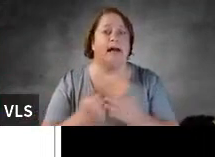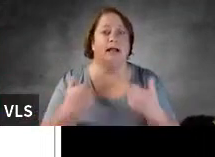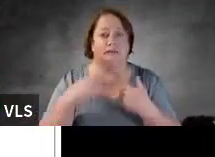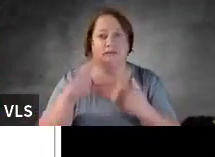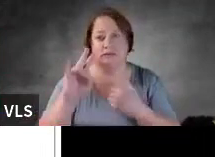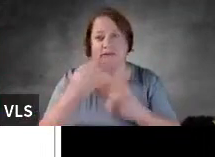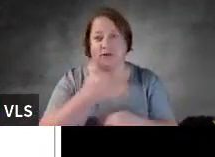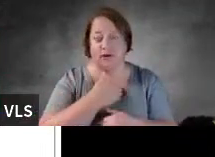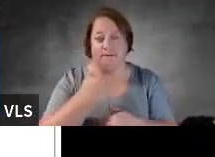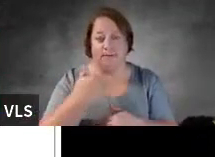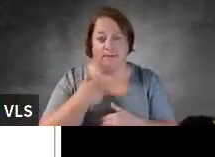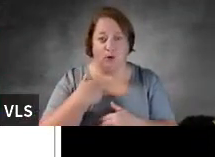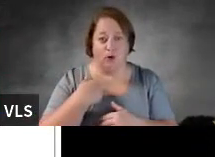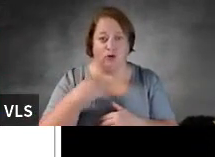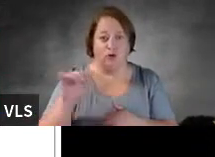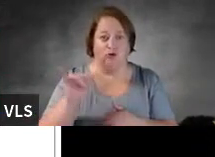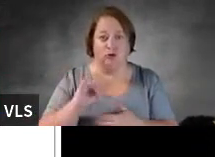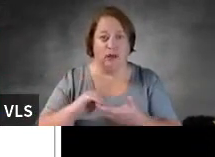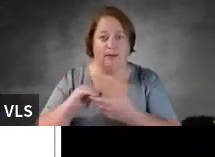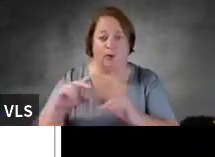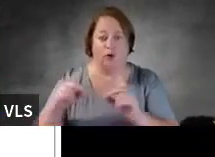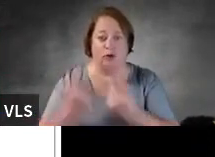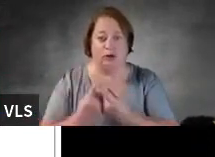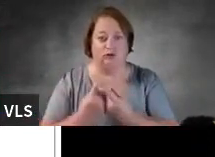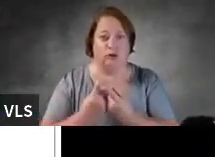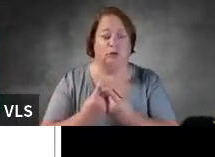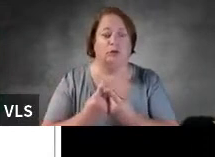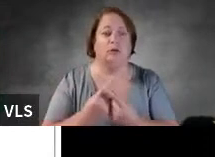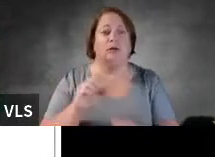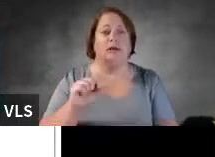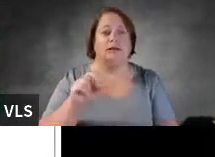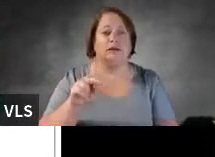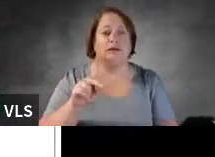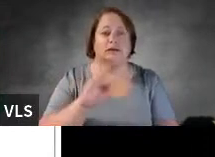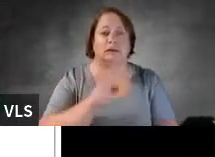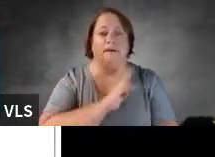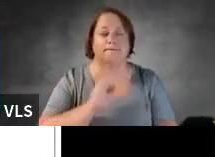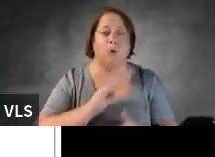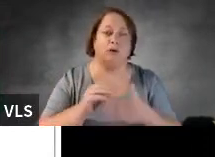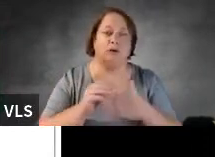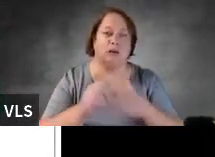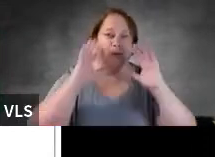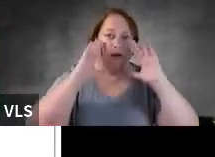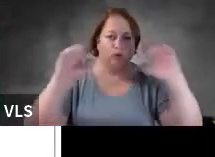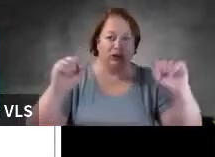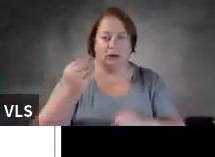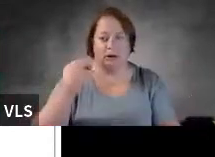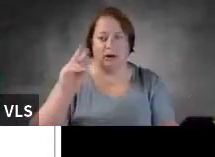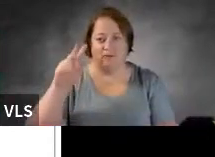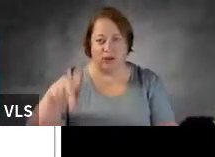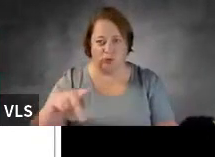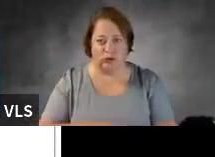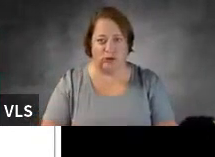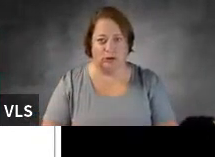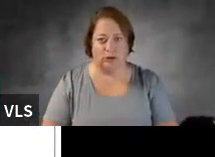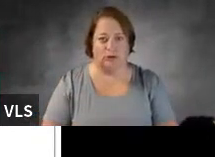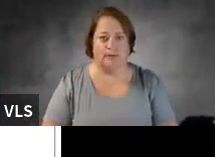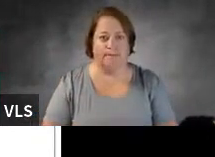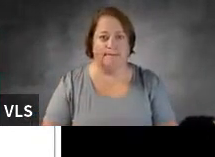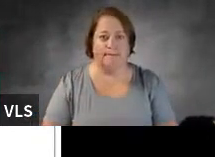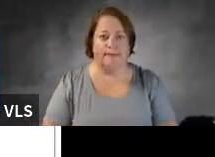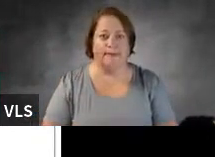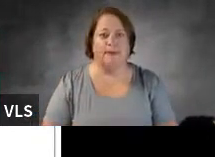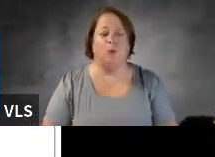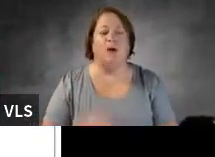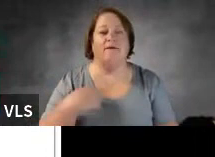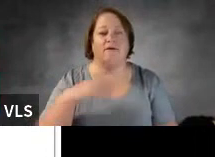7 members, just like all the partner boards. The SSD board is led by a president and a vice president.